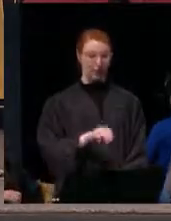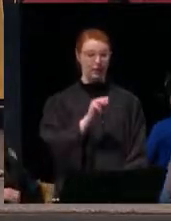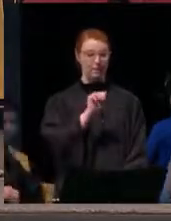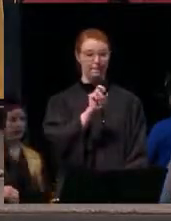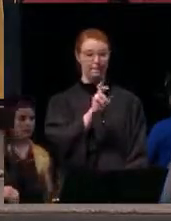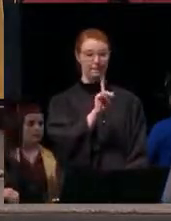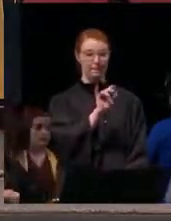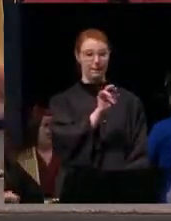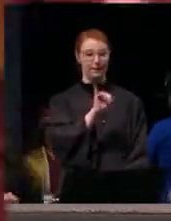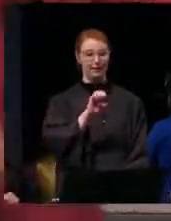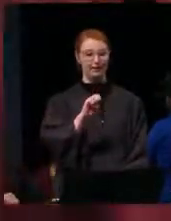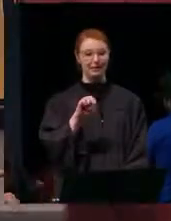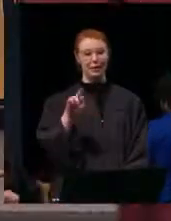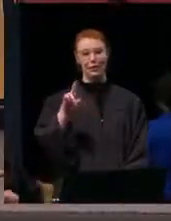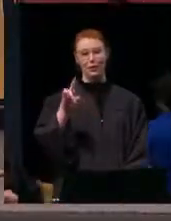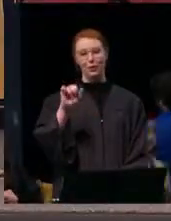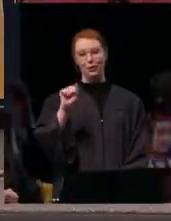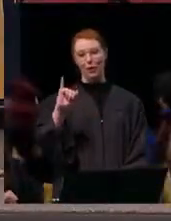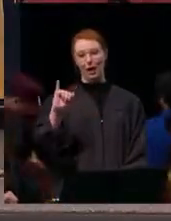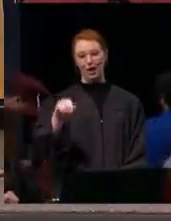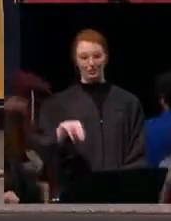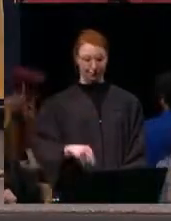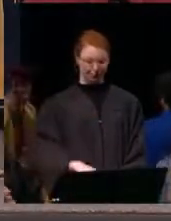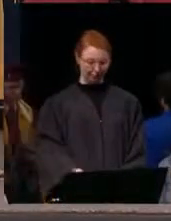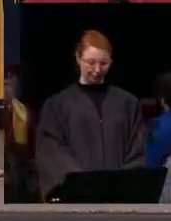Mackie Rye.